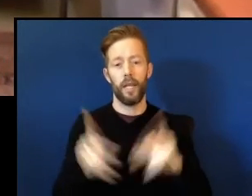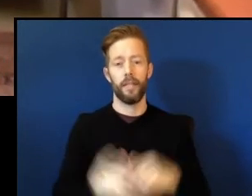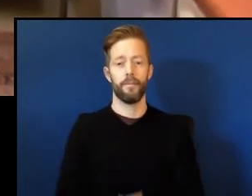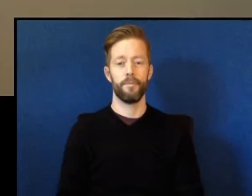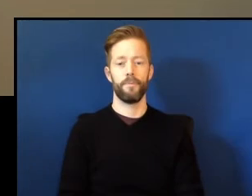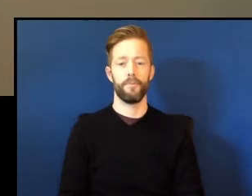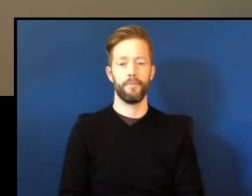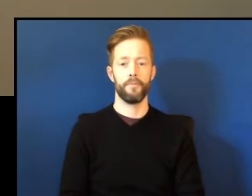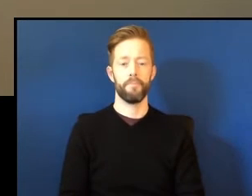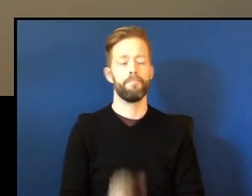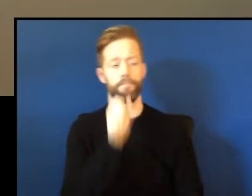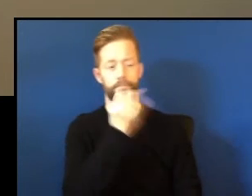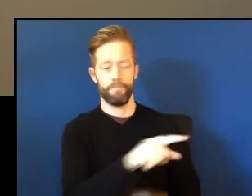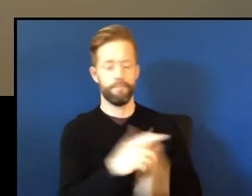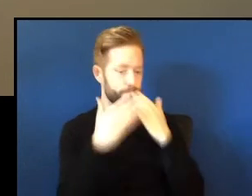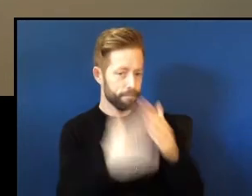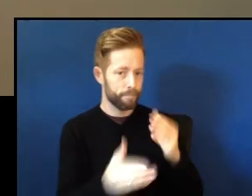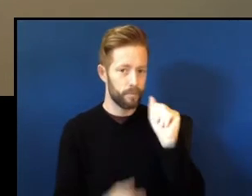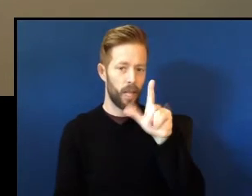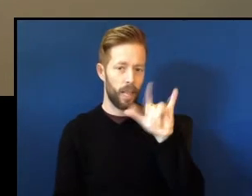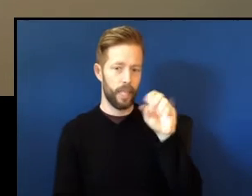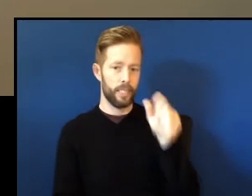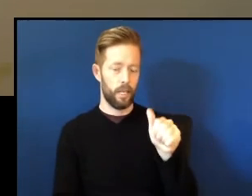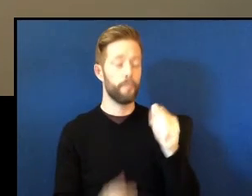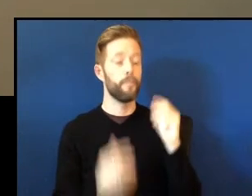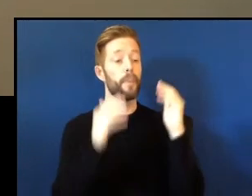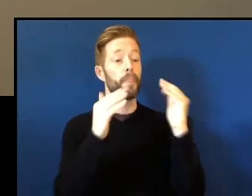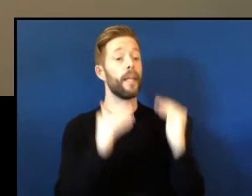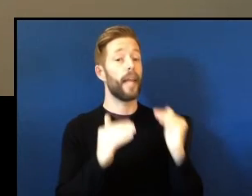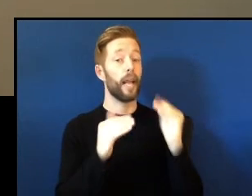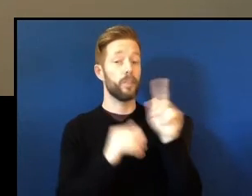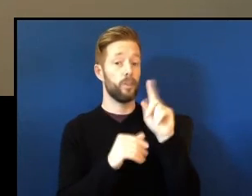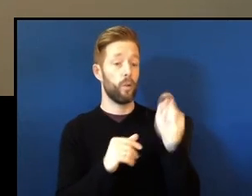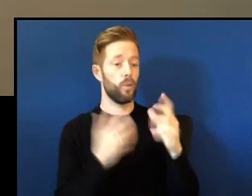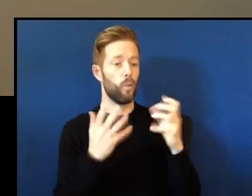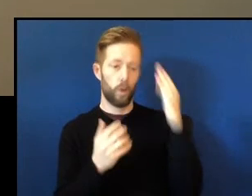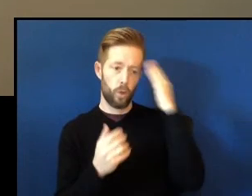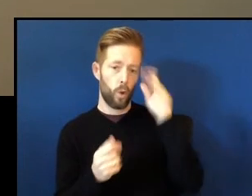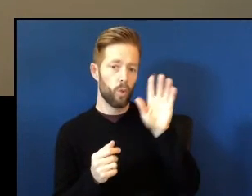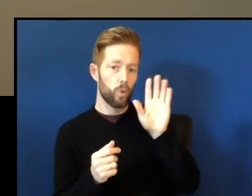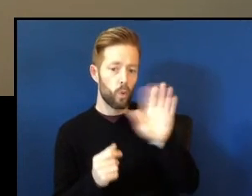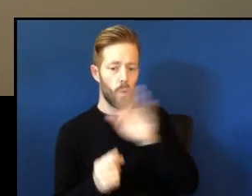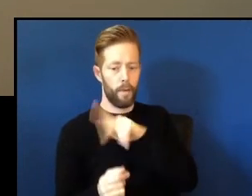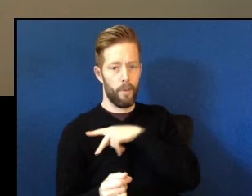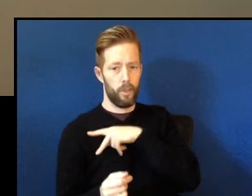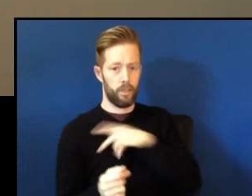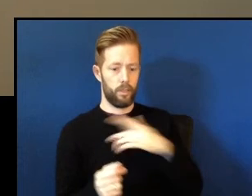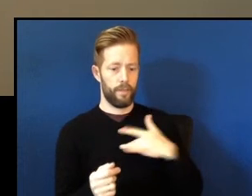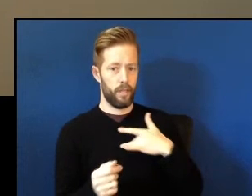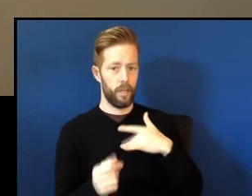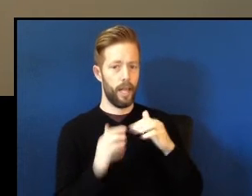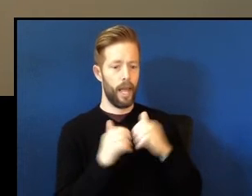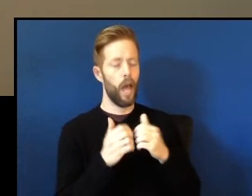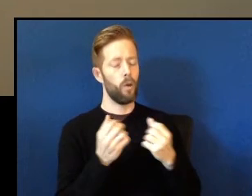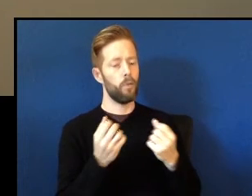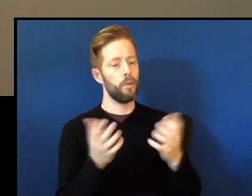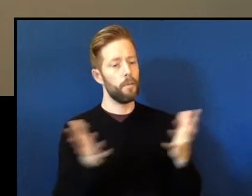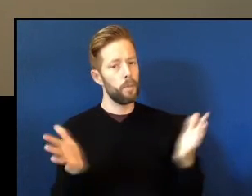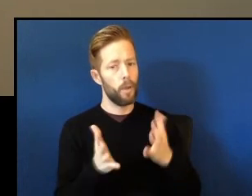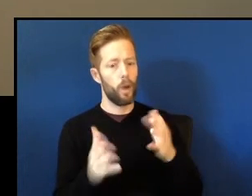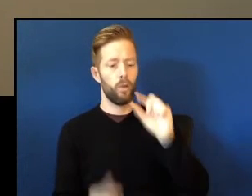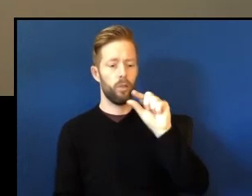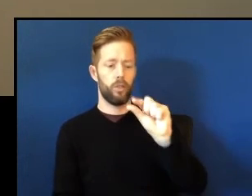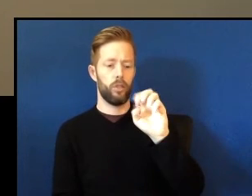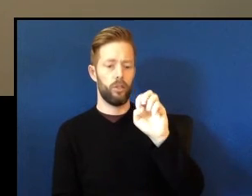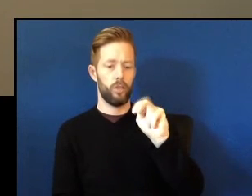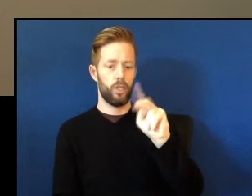Thanks, Alyssa. This next person would like to know how you personally think we can promote gender